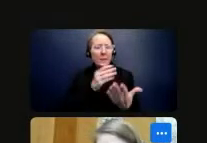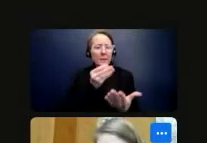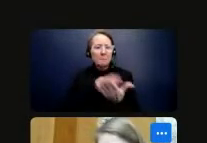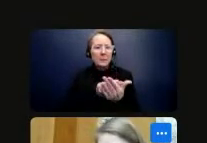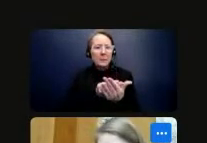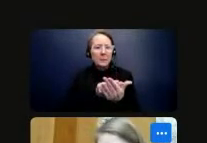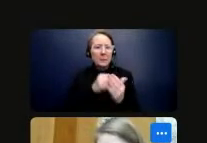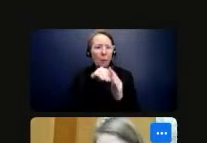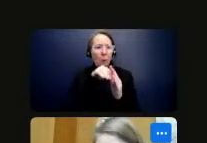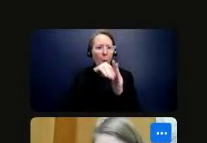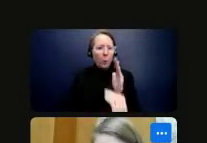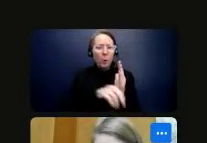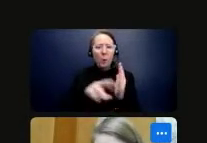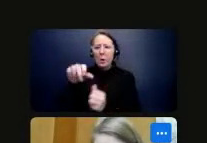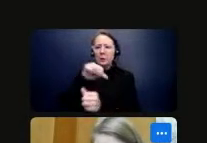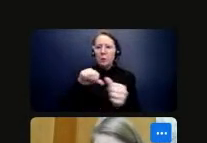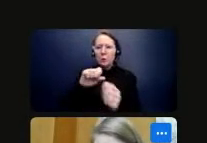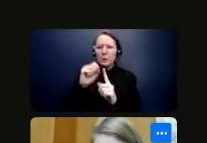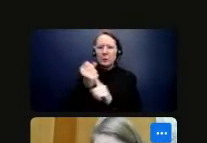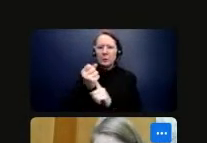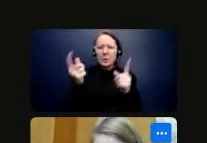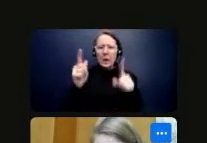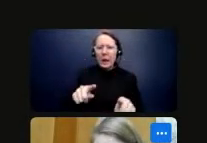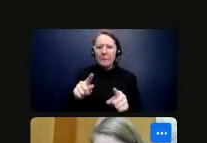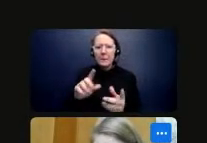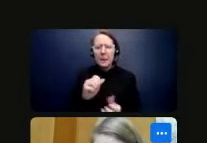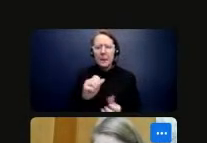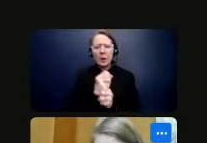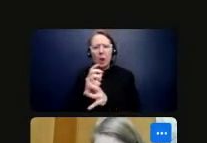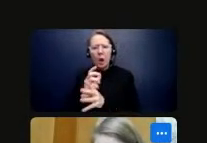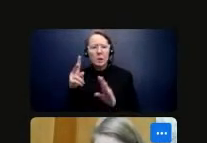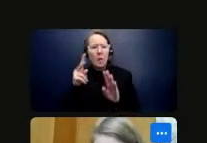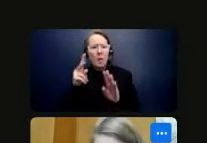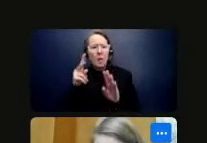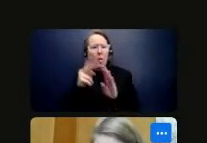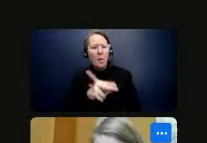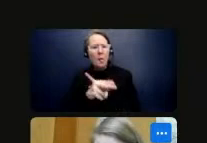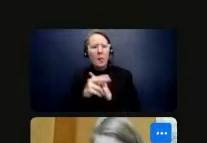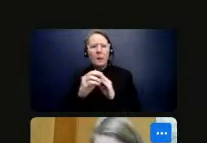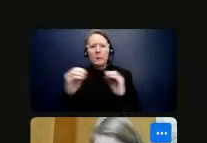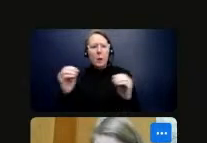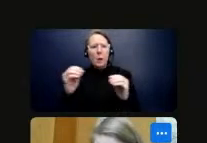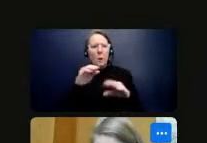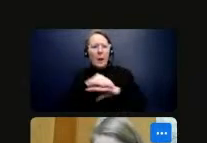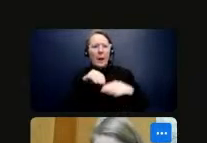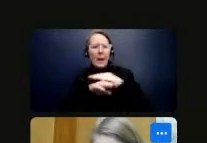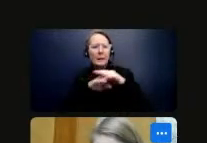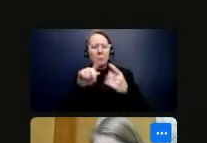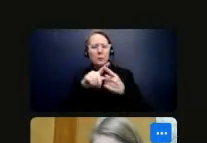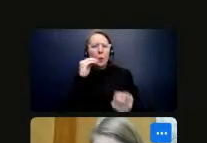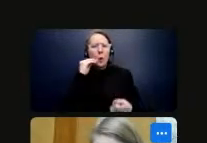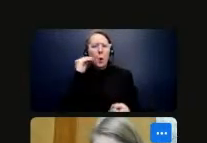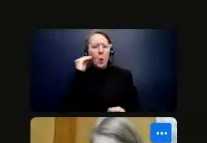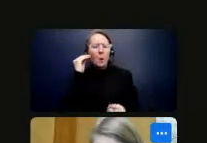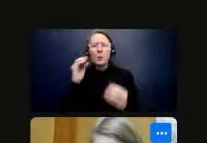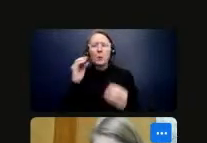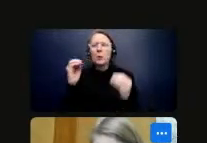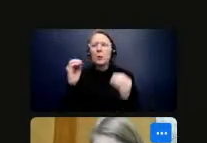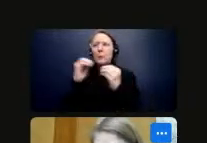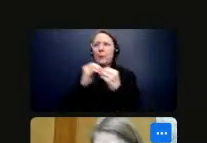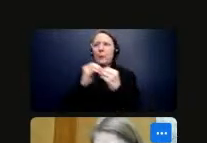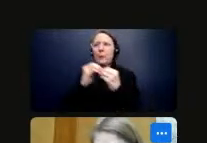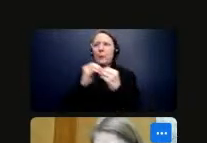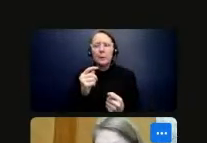social circumstance that has cut them off from sort of more traditional